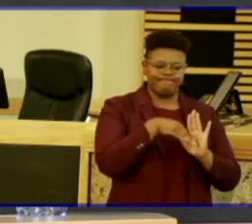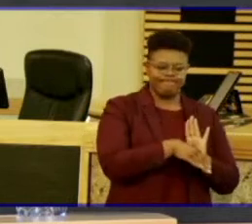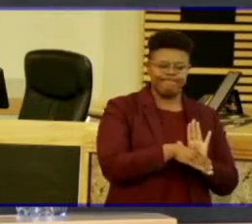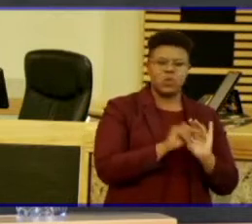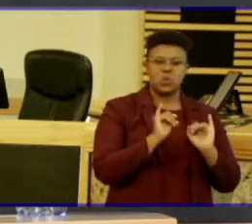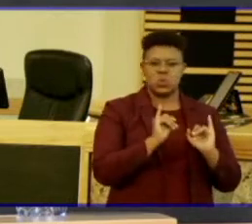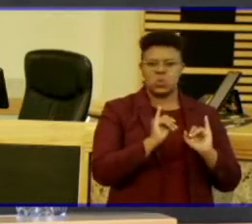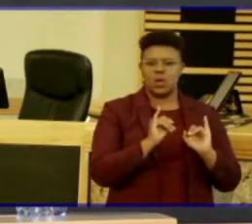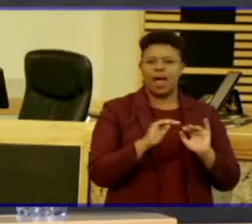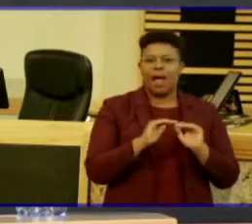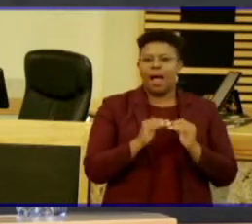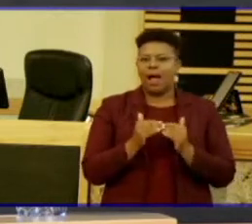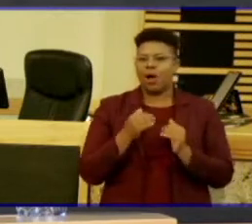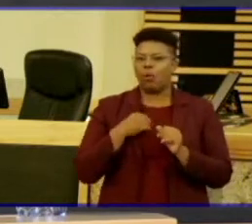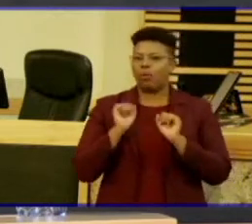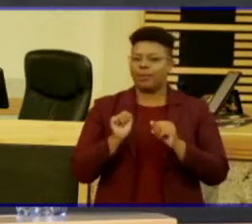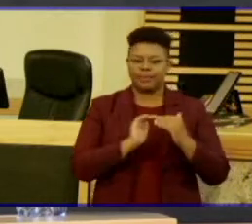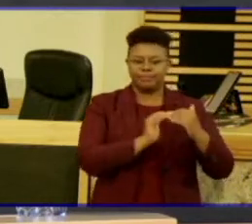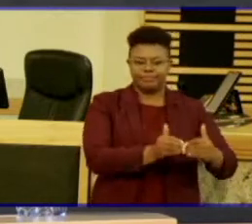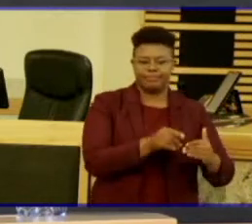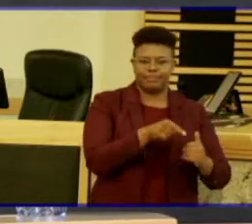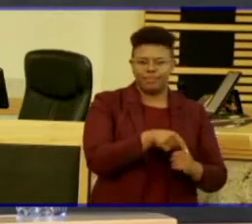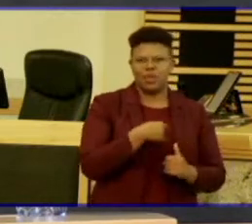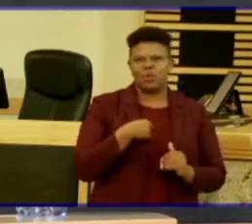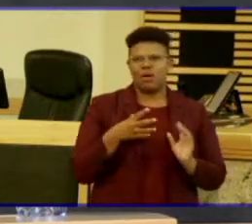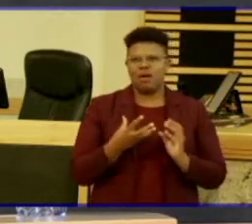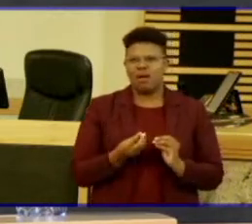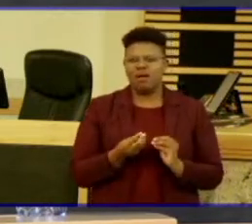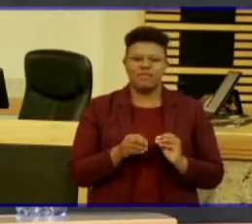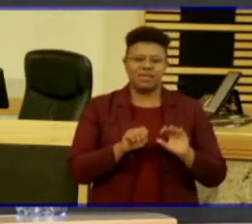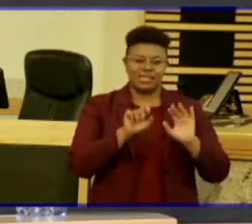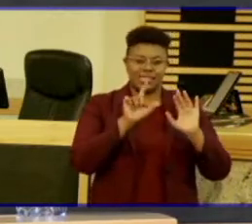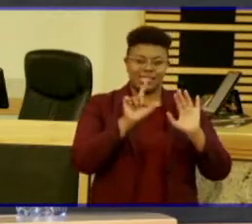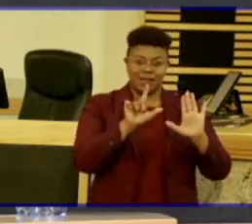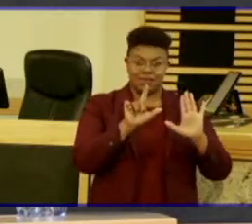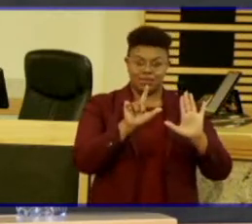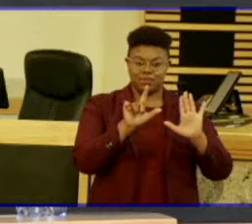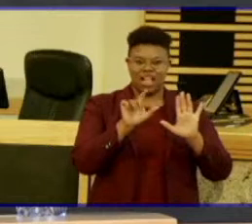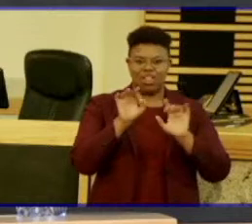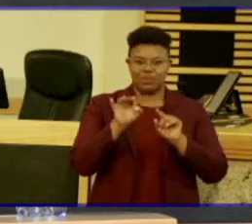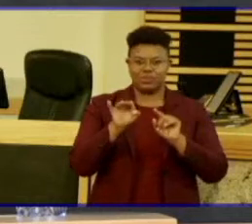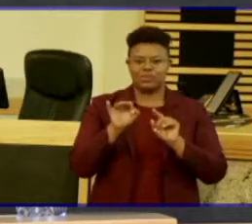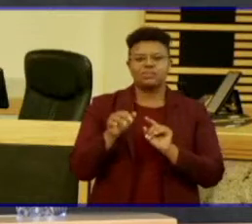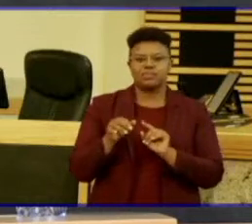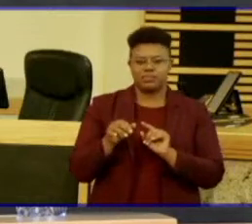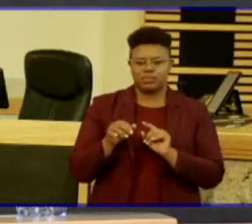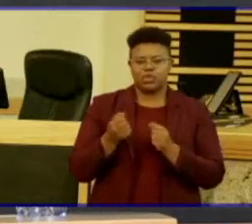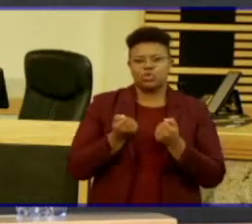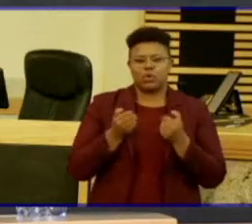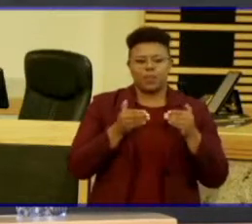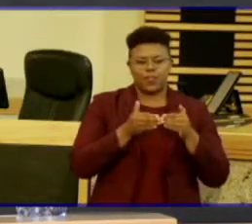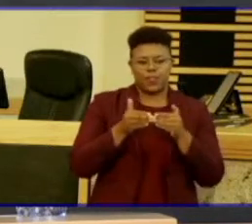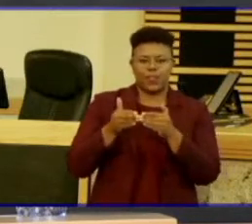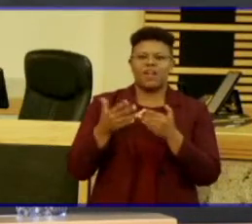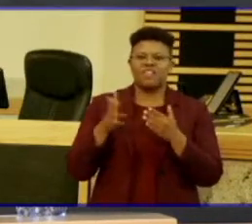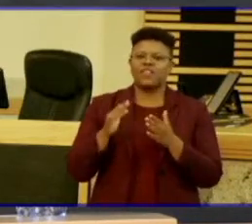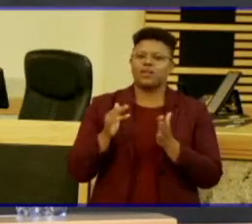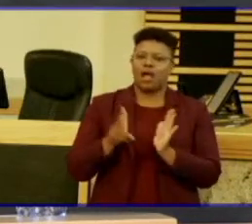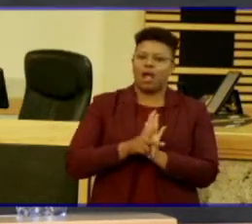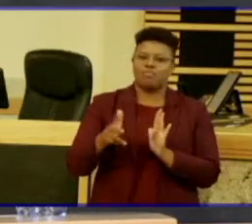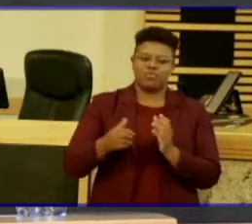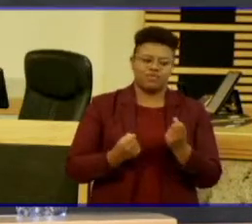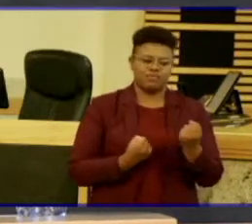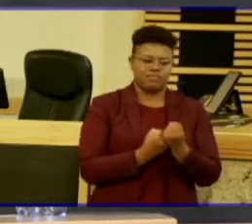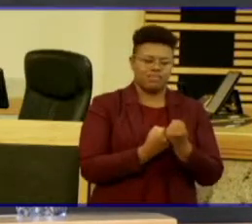the COVID-19 hardship, 713 spaza shops applications were approved from the spaza shop scheme, which has